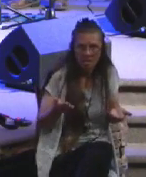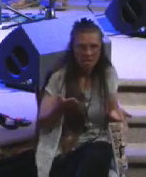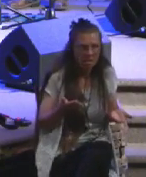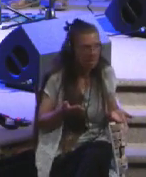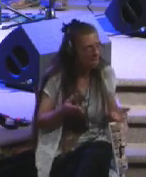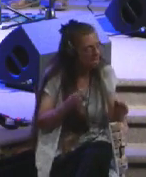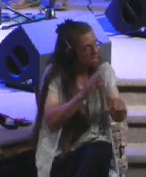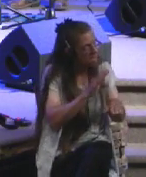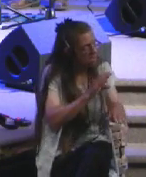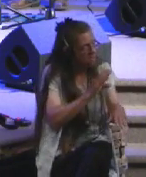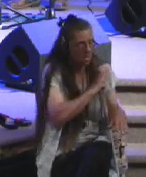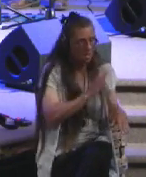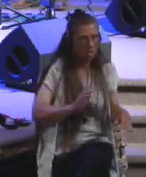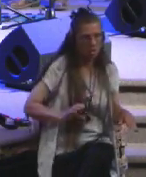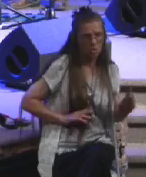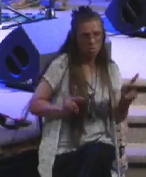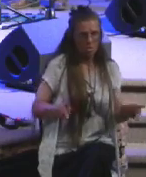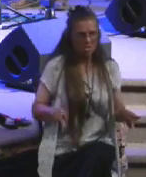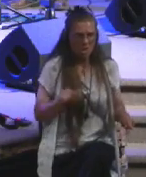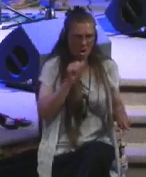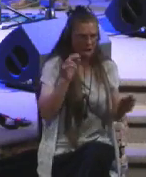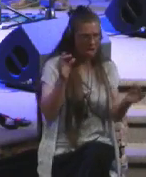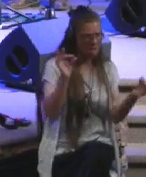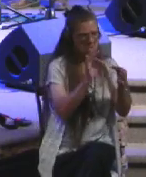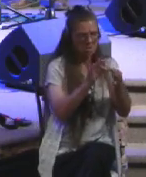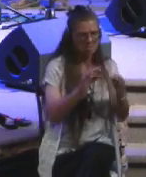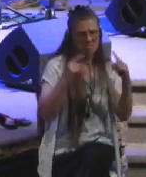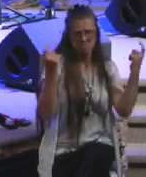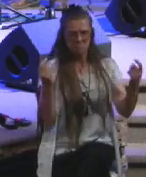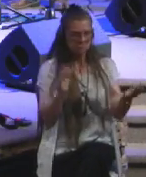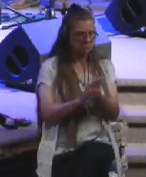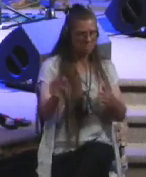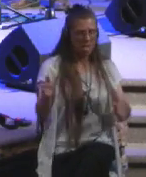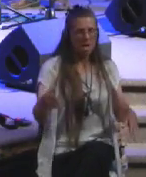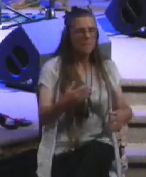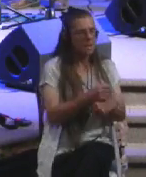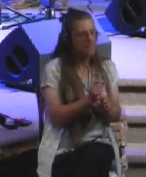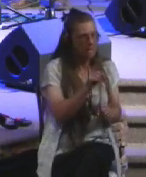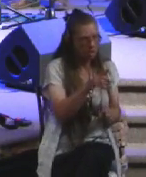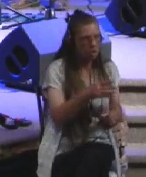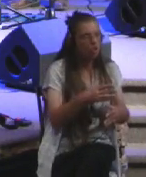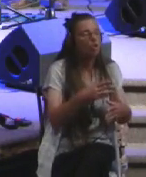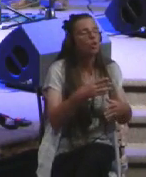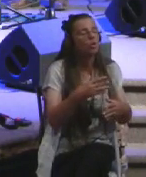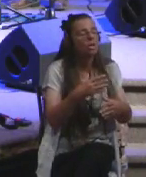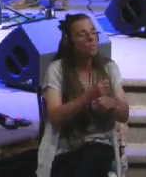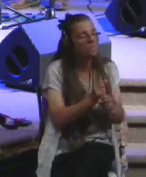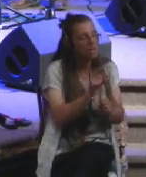Being a Christian does not make you perfect. It will not make you sinless, but it will cause you to sin less